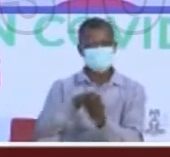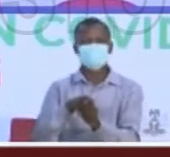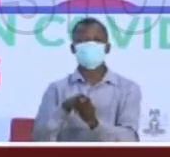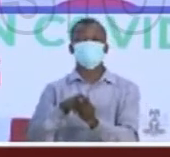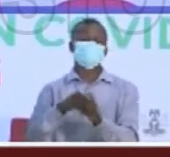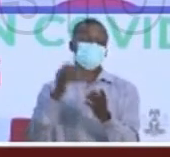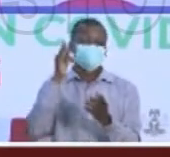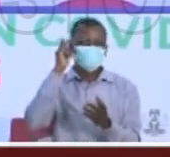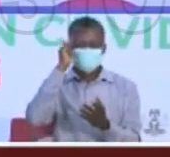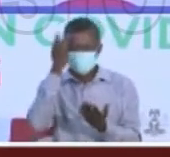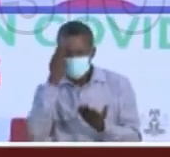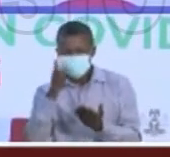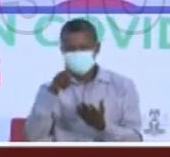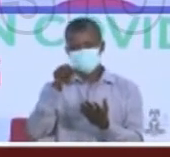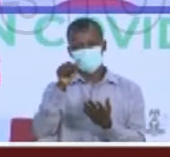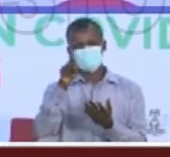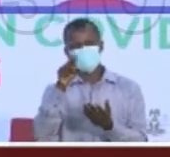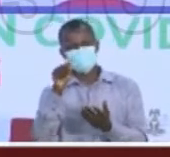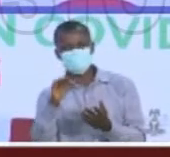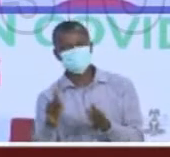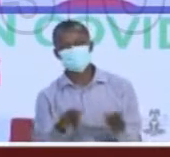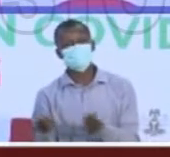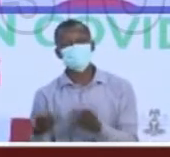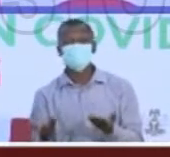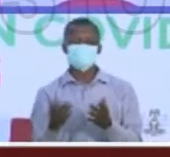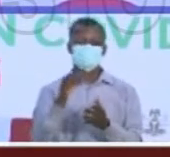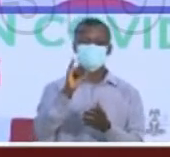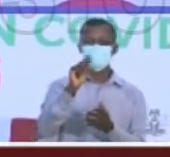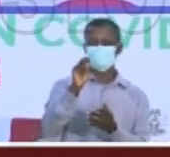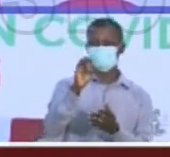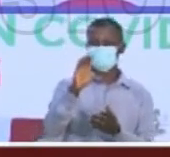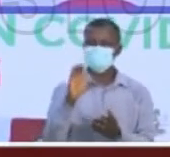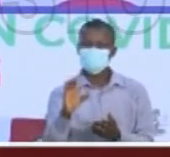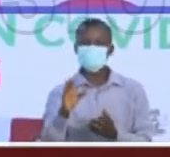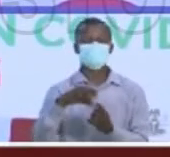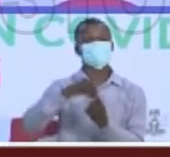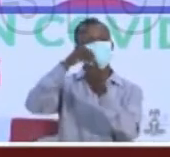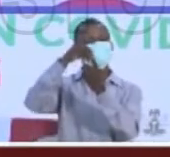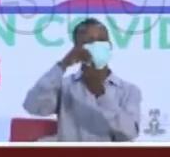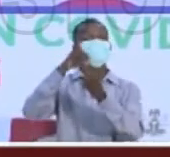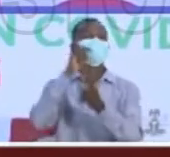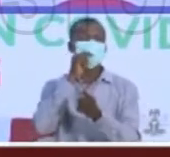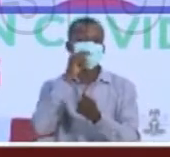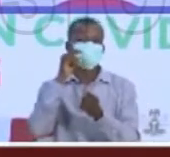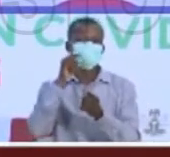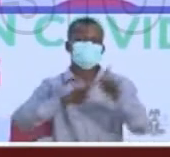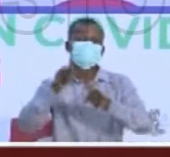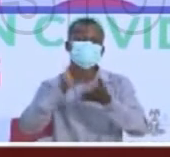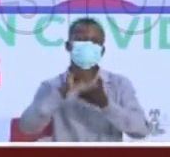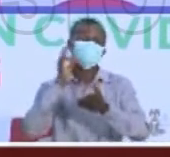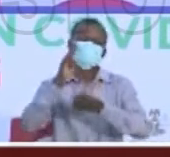political parties, INEC, but most critically, Nigerians that will be going to